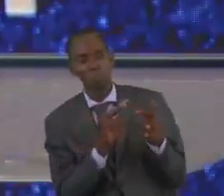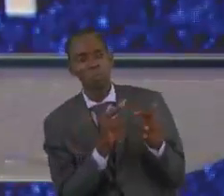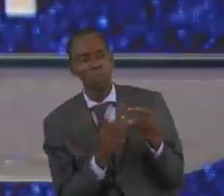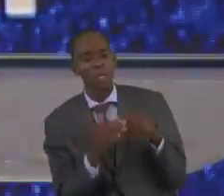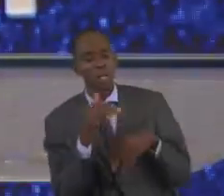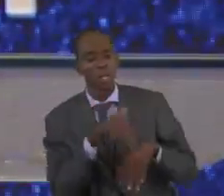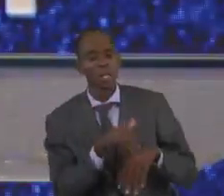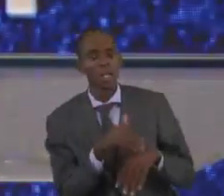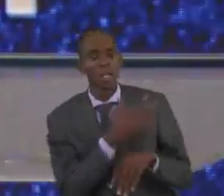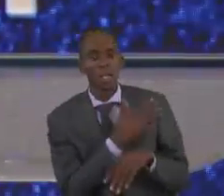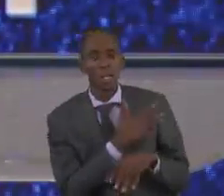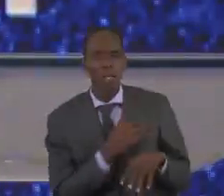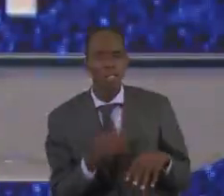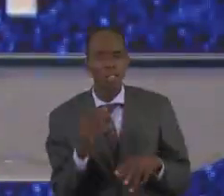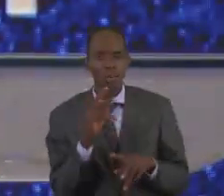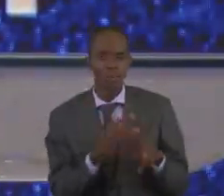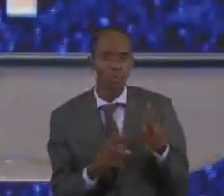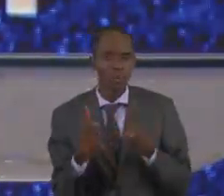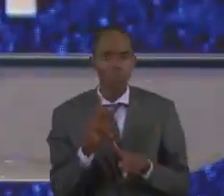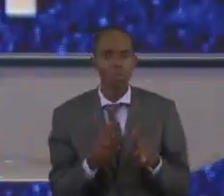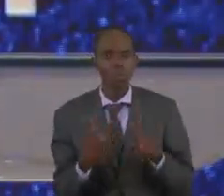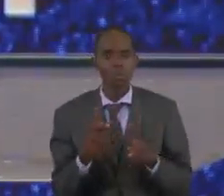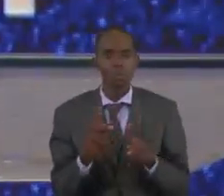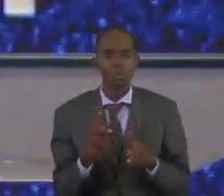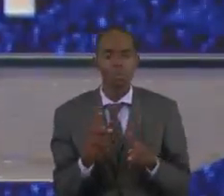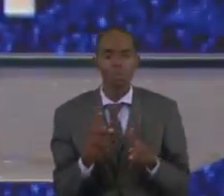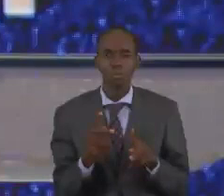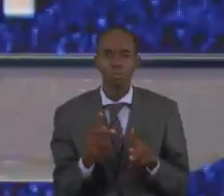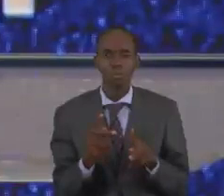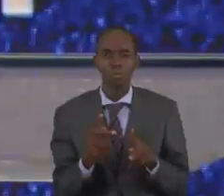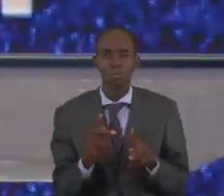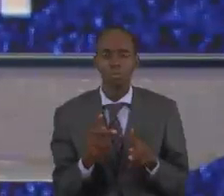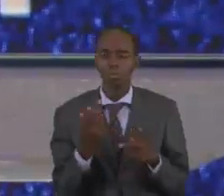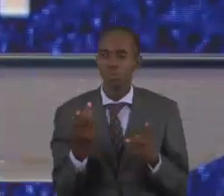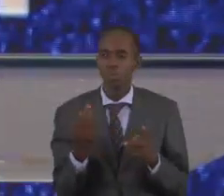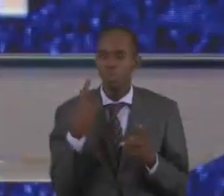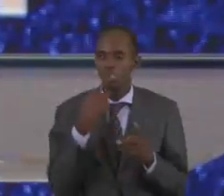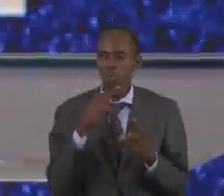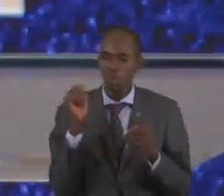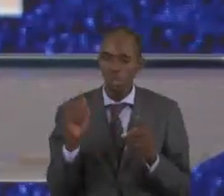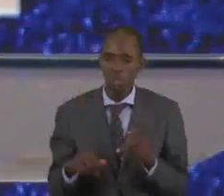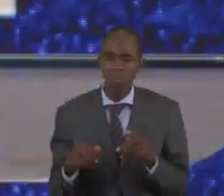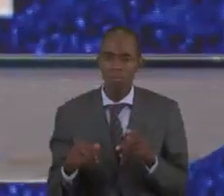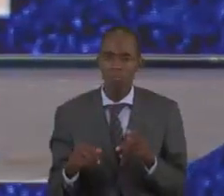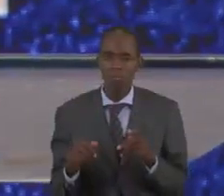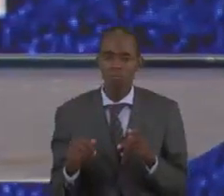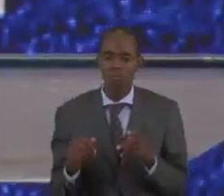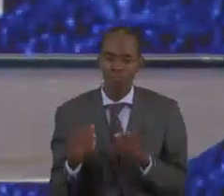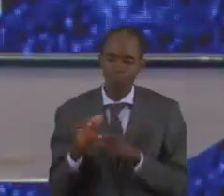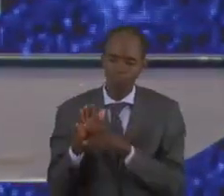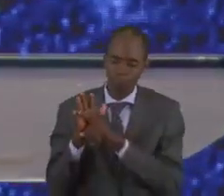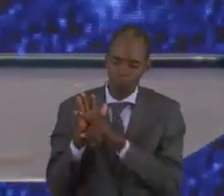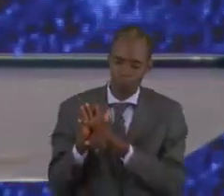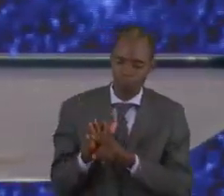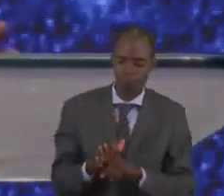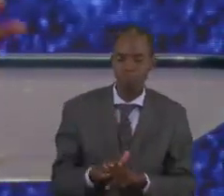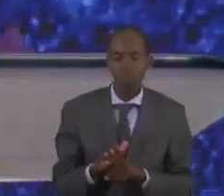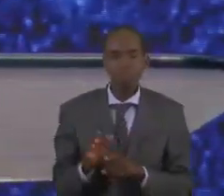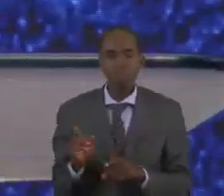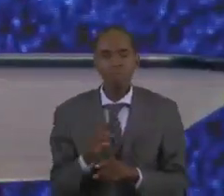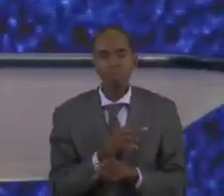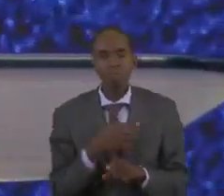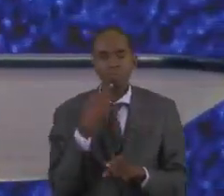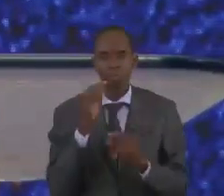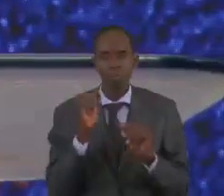the immediate people before them, who can punish them, who can pressure them, who can